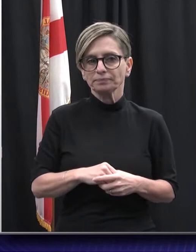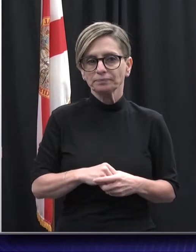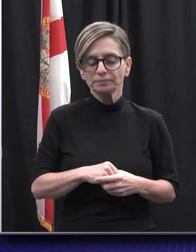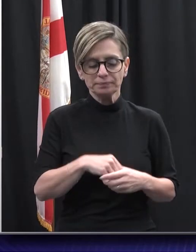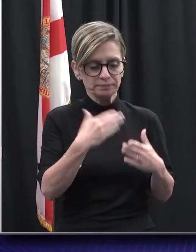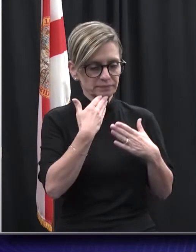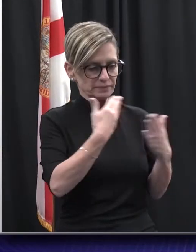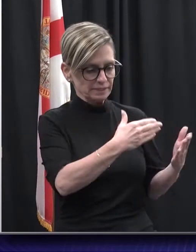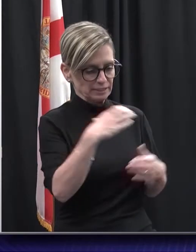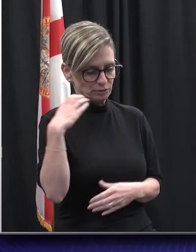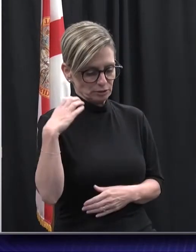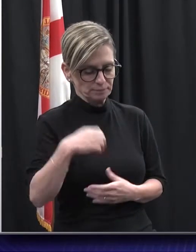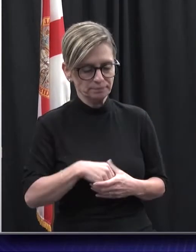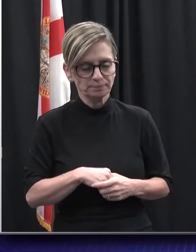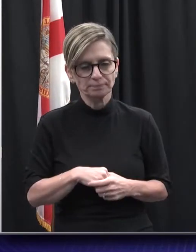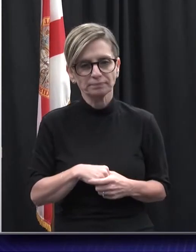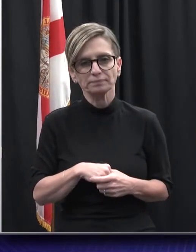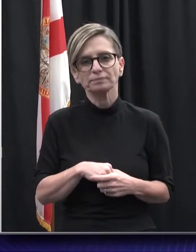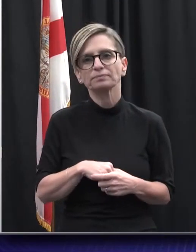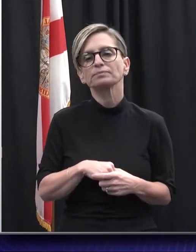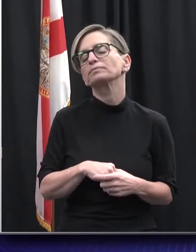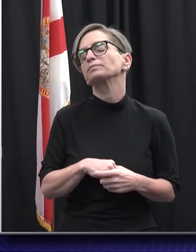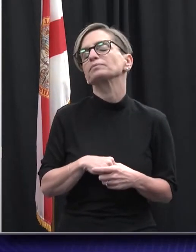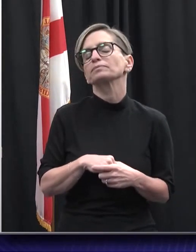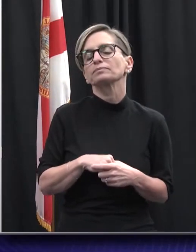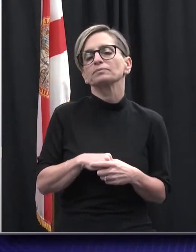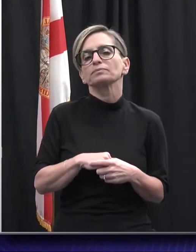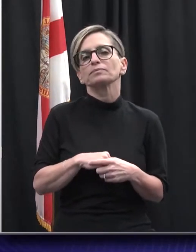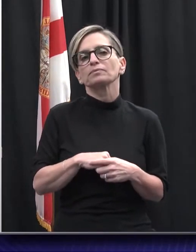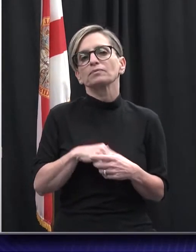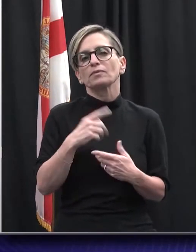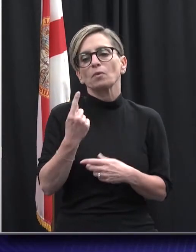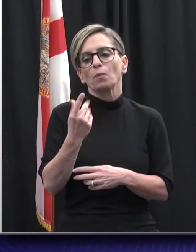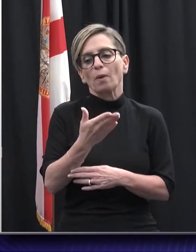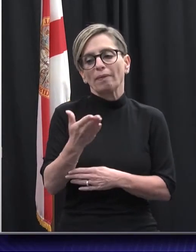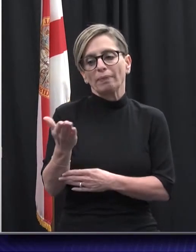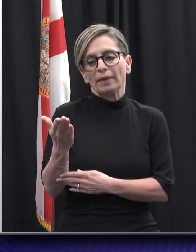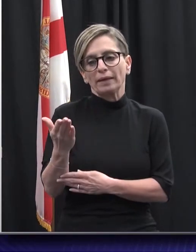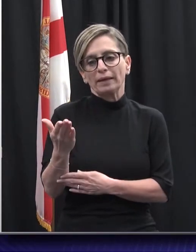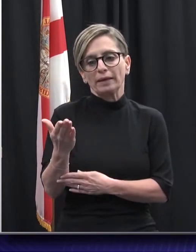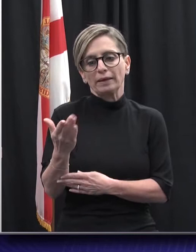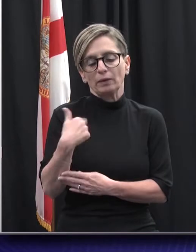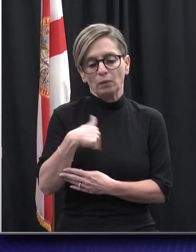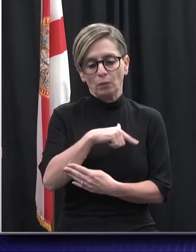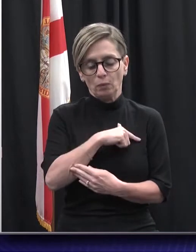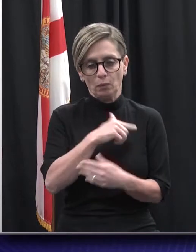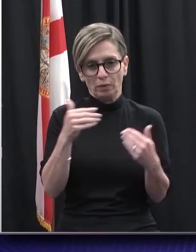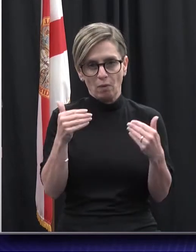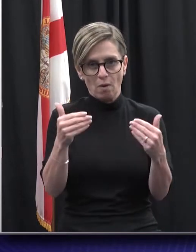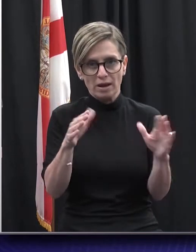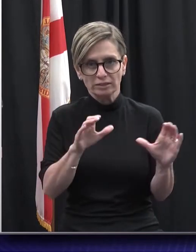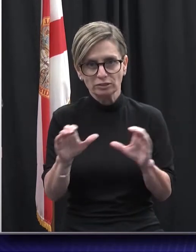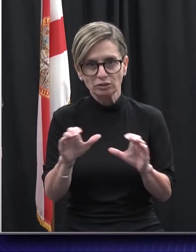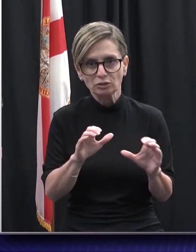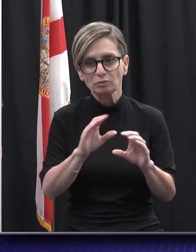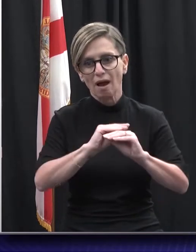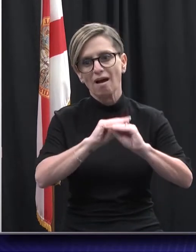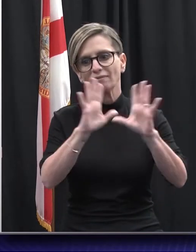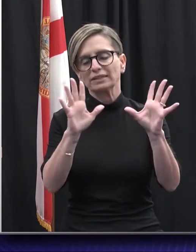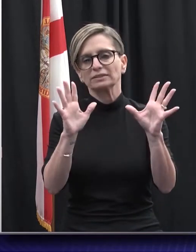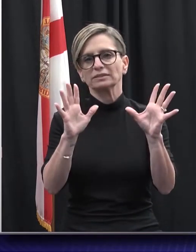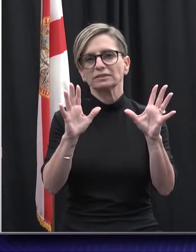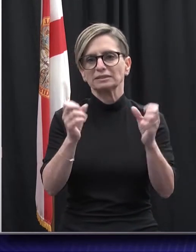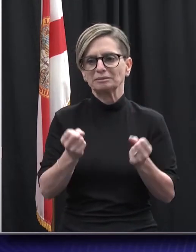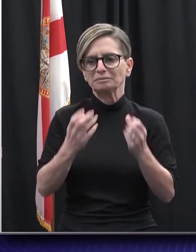Thank you, Madam Chair. One of the things that we do is none of this in a vacuum. And so we have obviously been in conversation